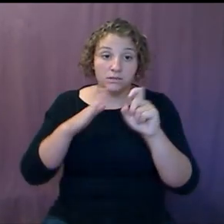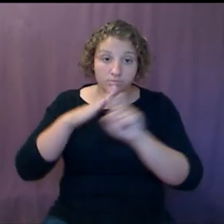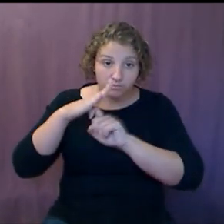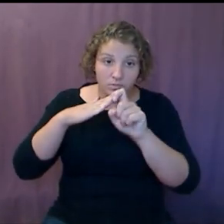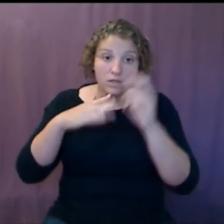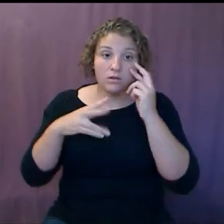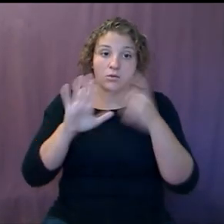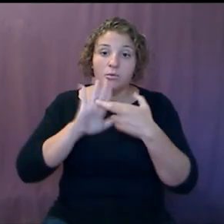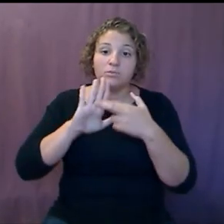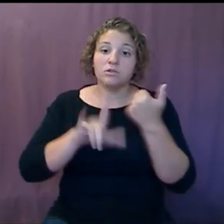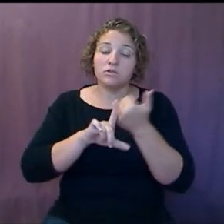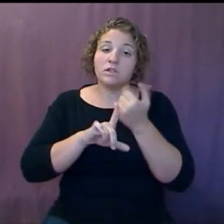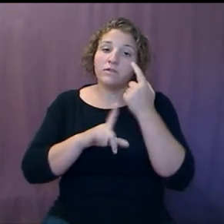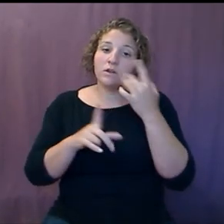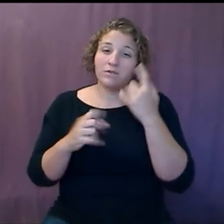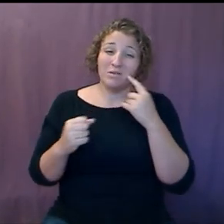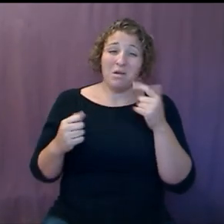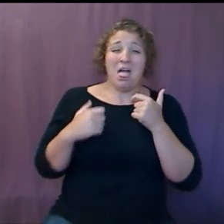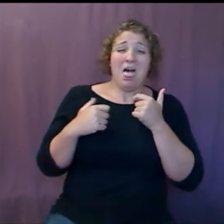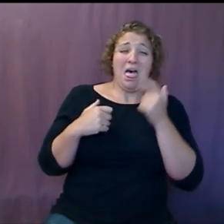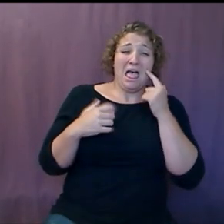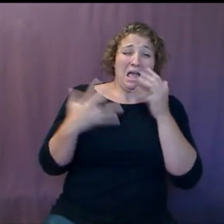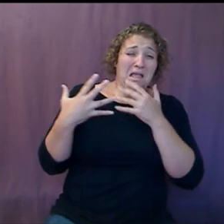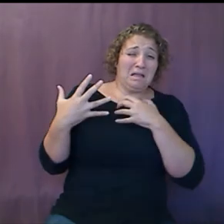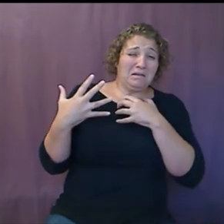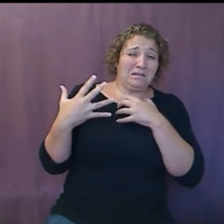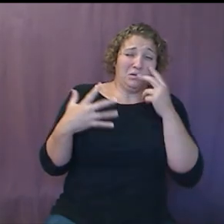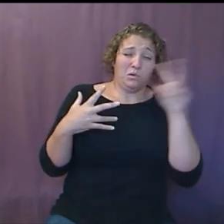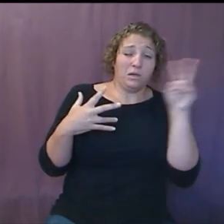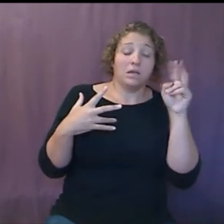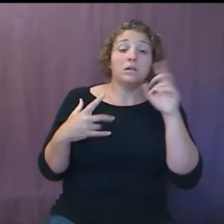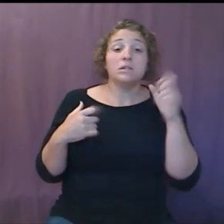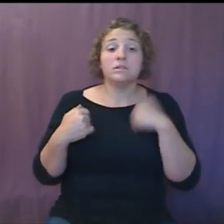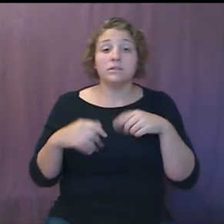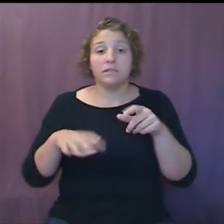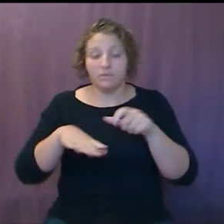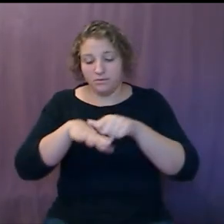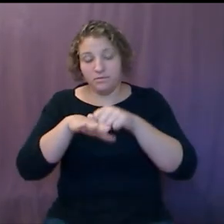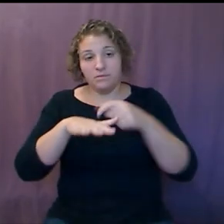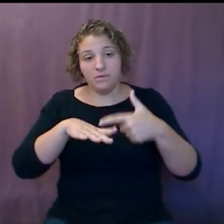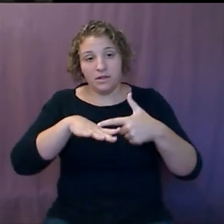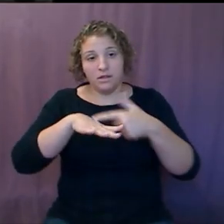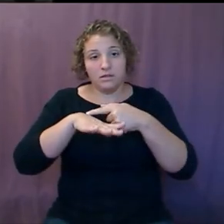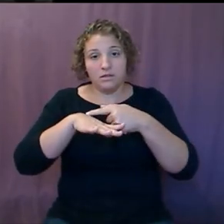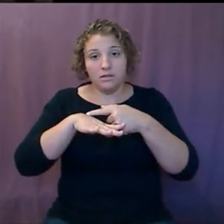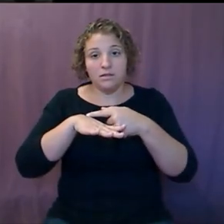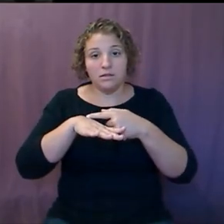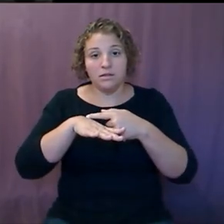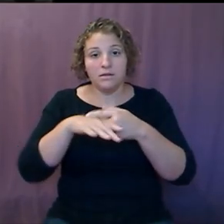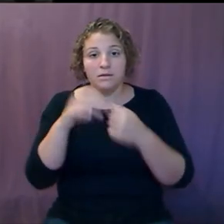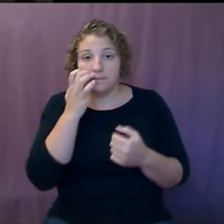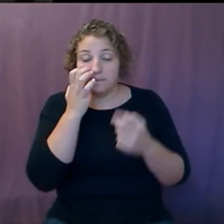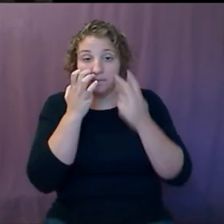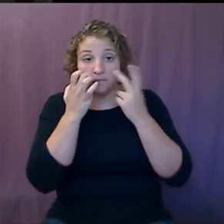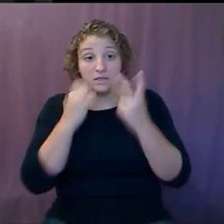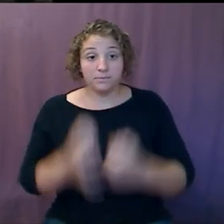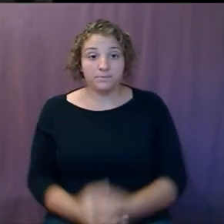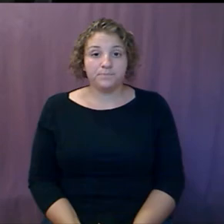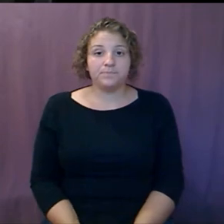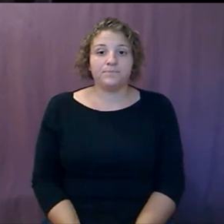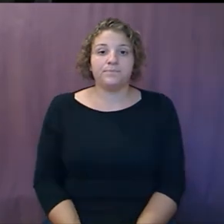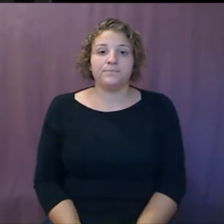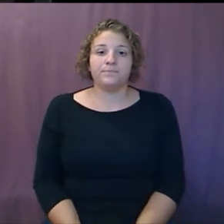now if you're squeamish look away they put it in your hand with a needle I warned and it looks